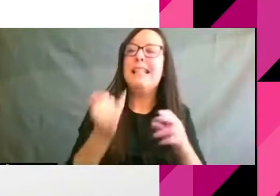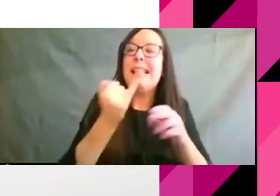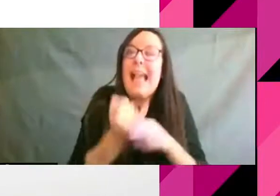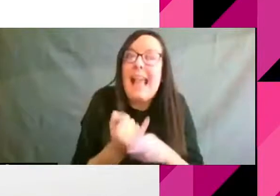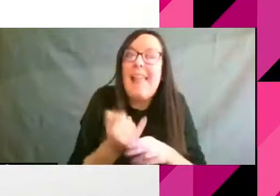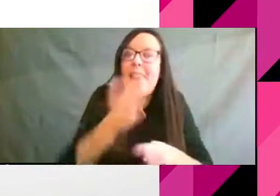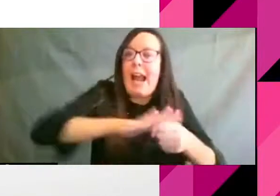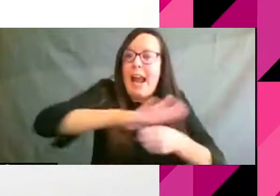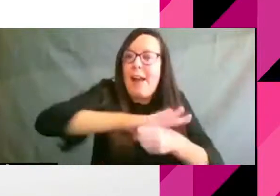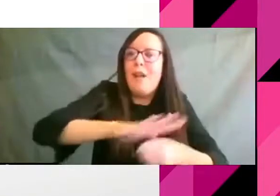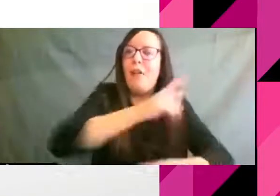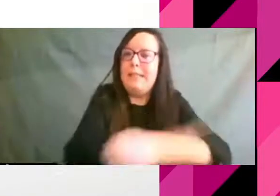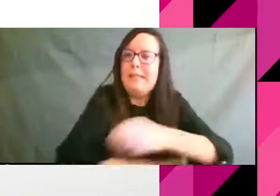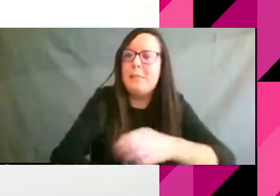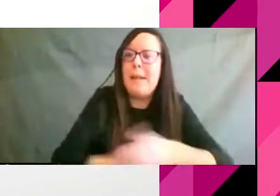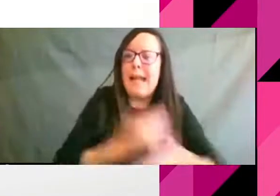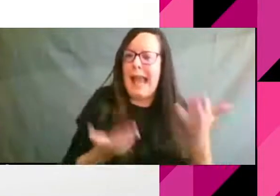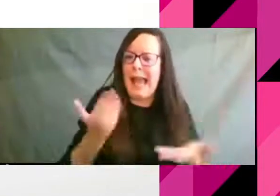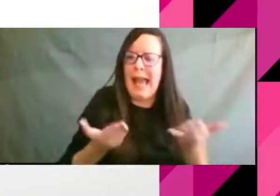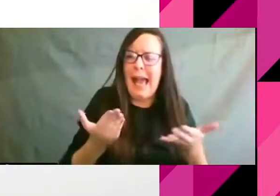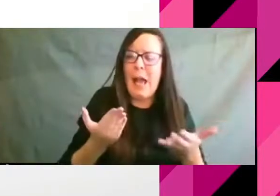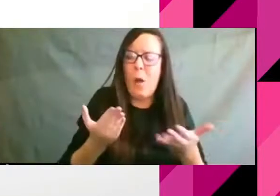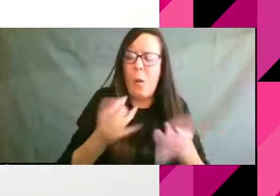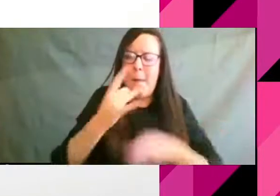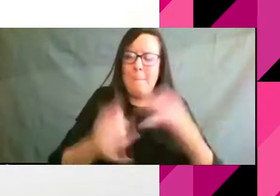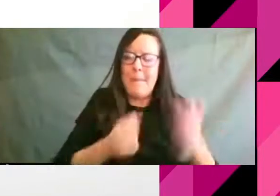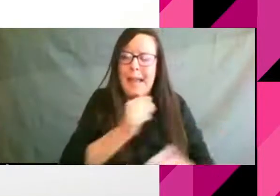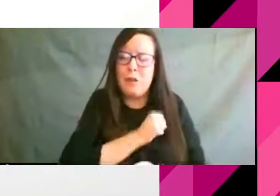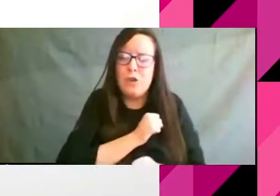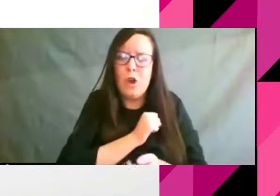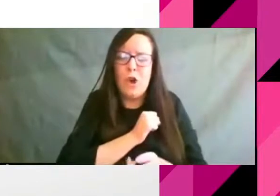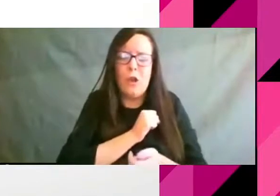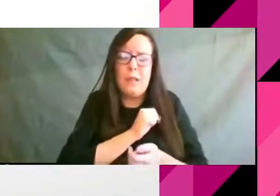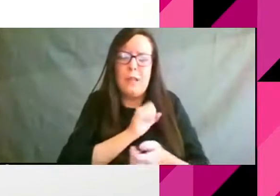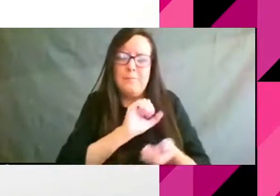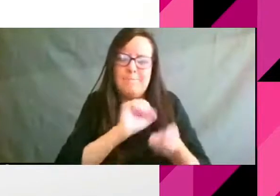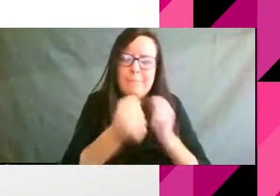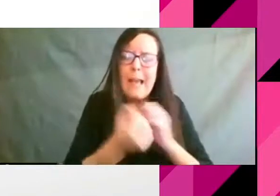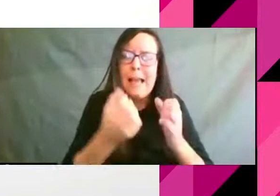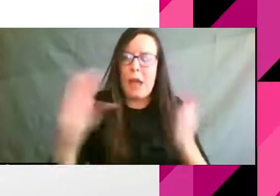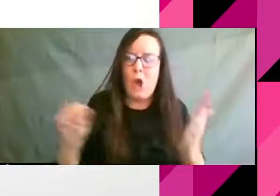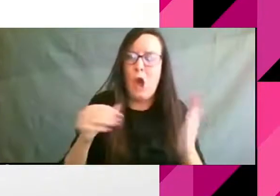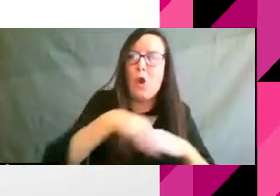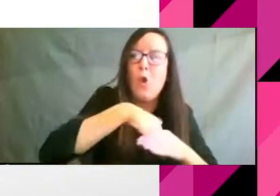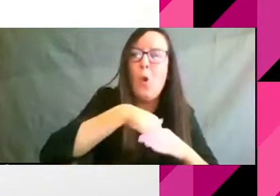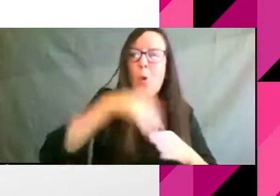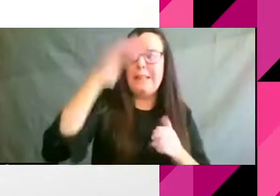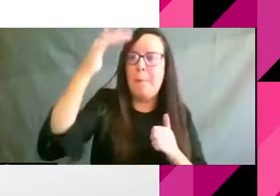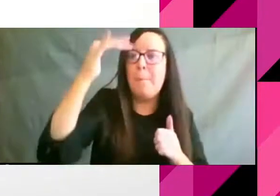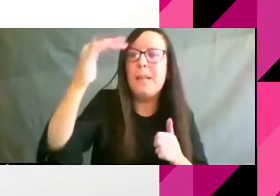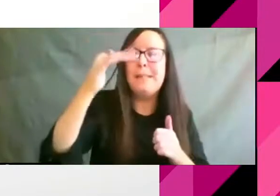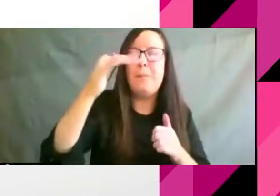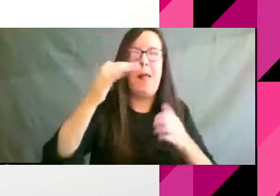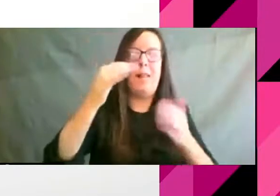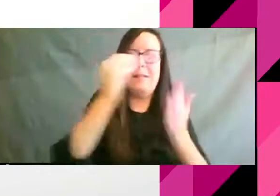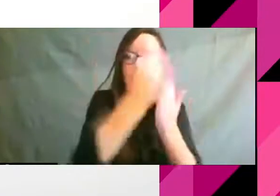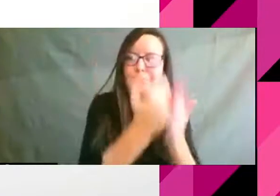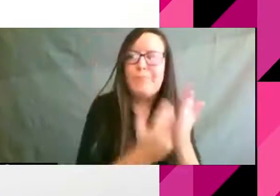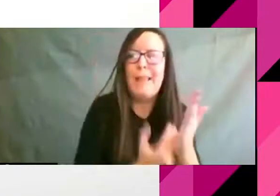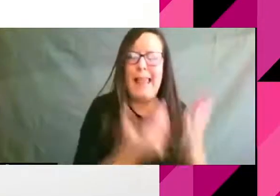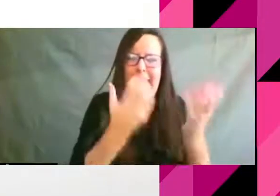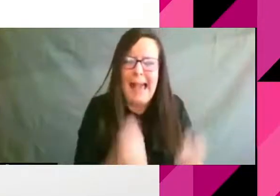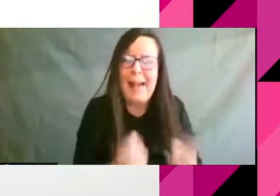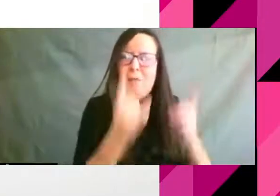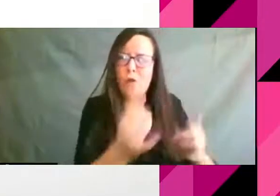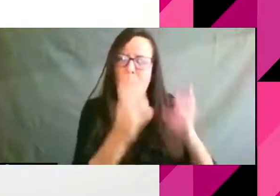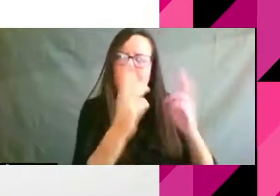sure that we adequate the standards, the principles that are already in all the human rights machinery to